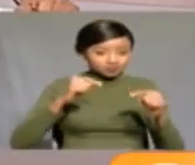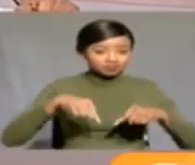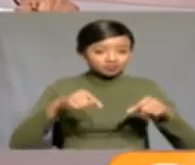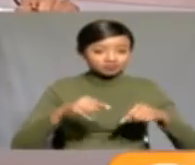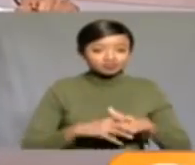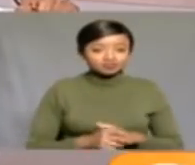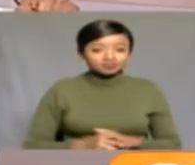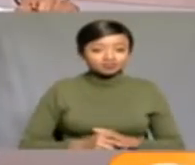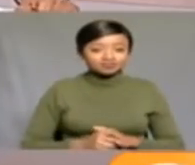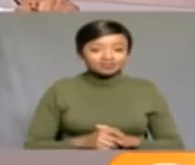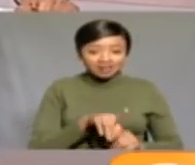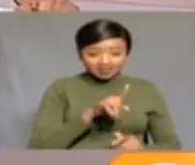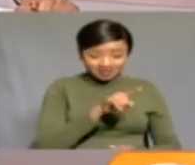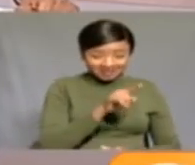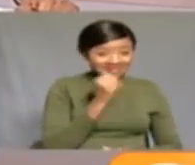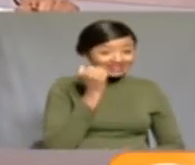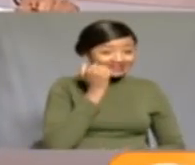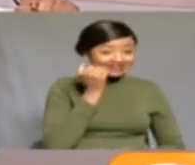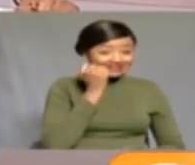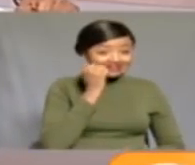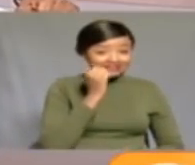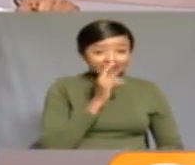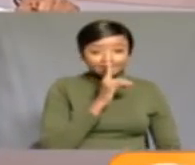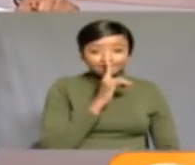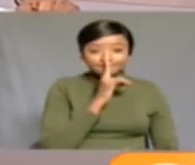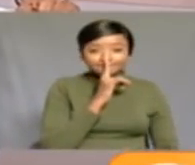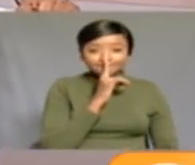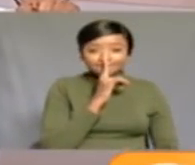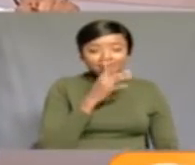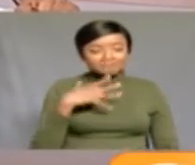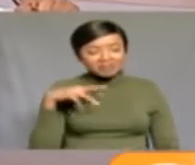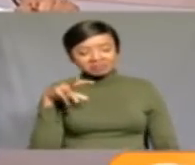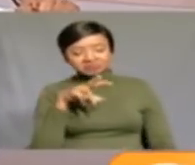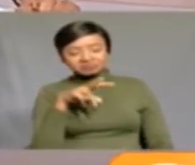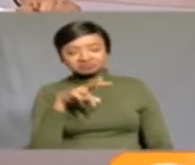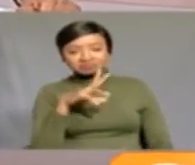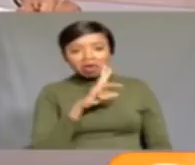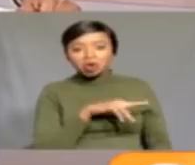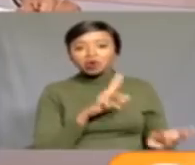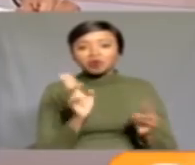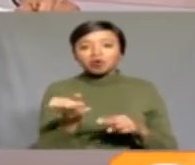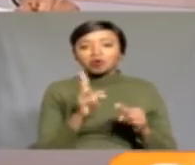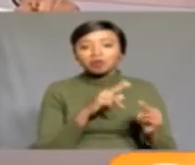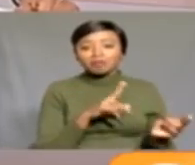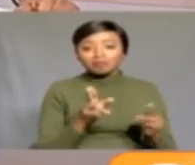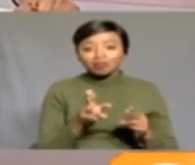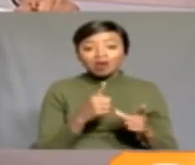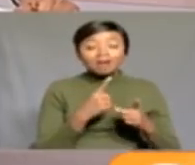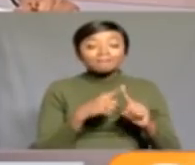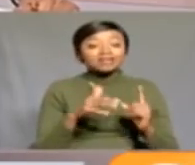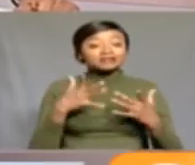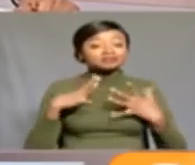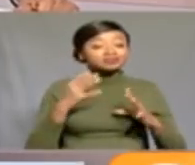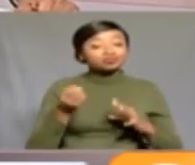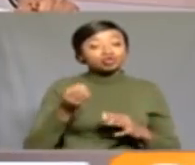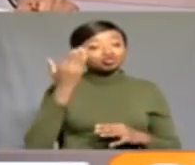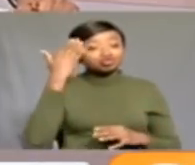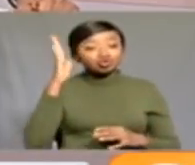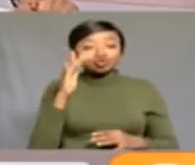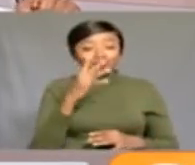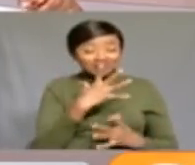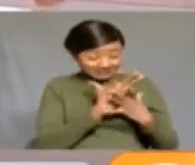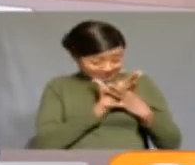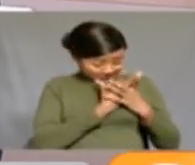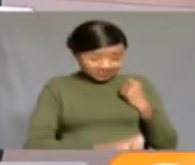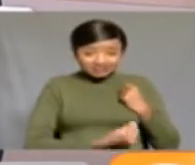It's a silent disease that is always dismissed as normal. But what many fail to know is that depression is now one of the fastest killer